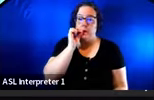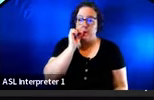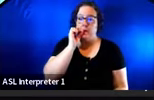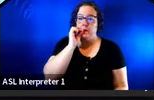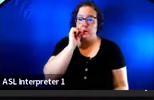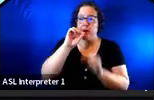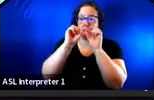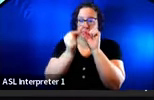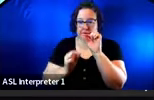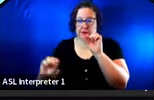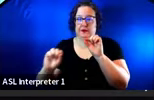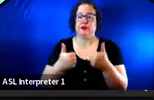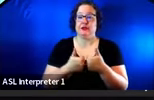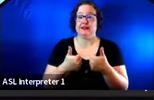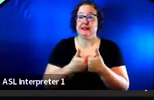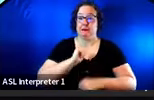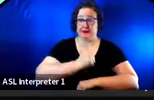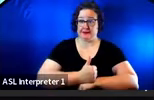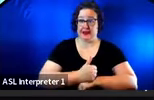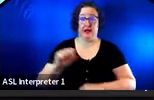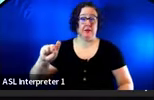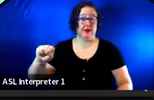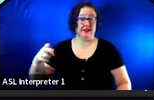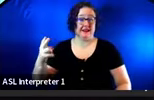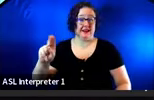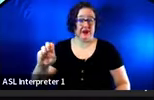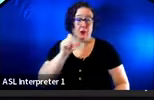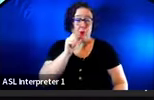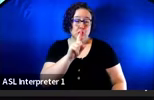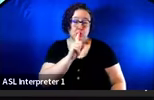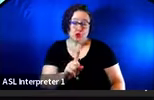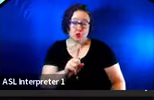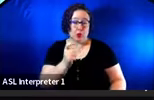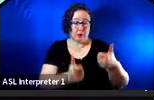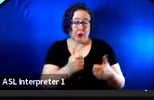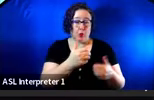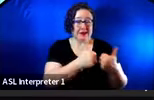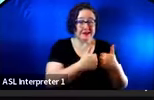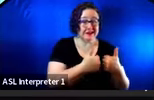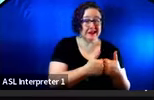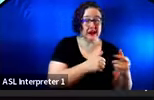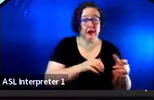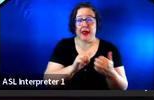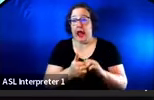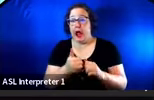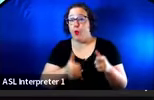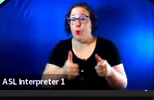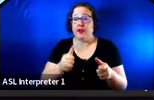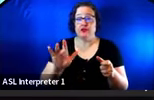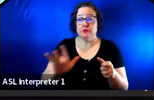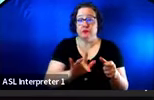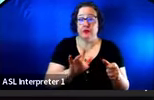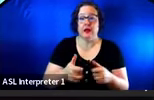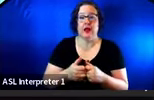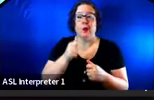gaming setup. Stephanie was unsure of the game that the person wanted to play and how and what button this Sip and Puff